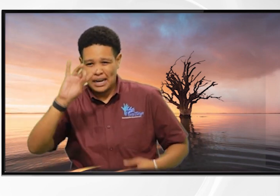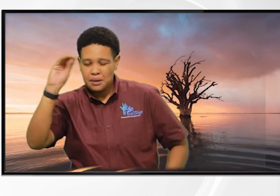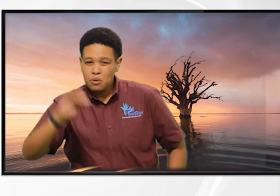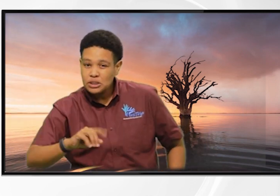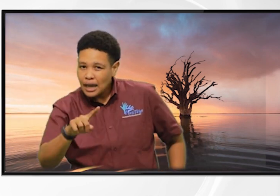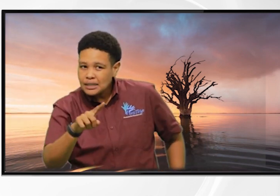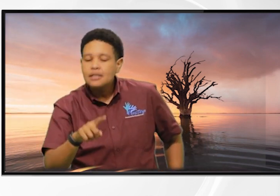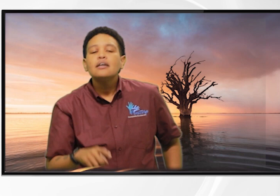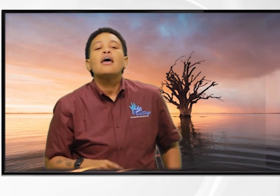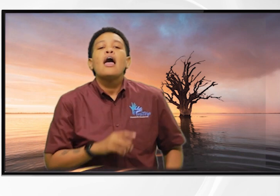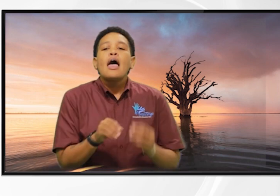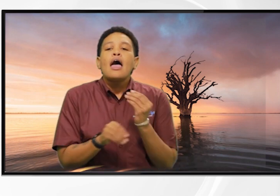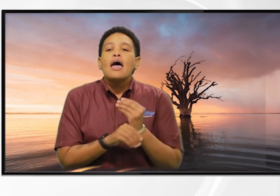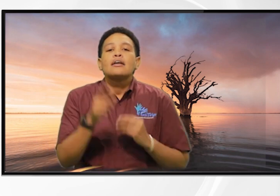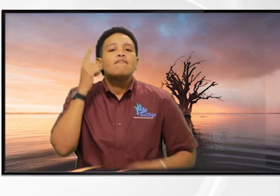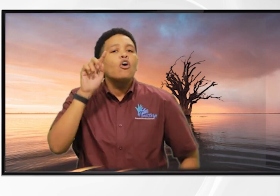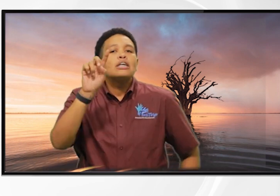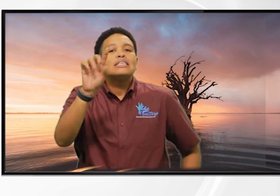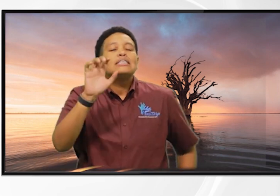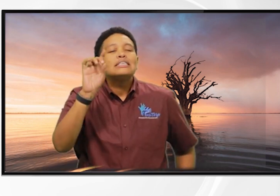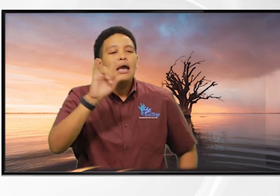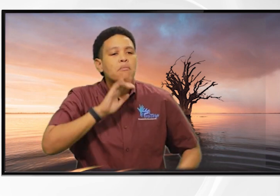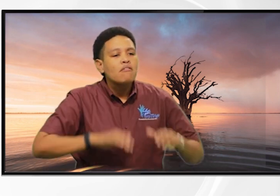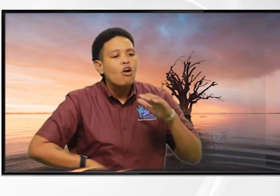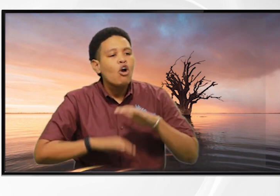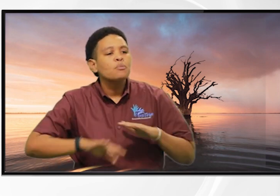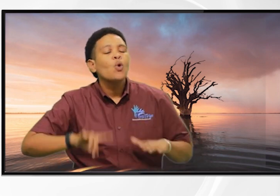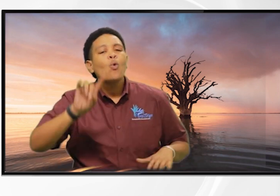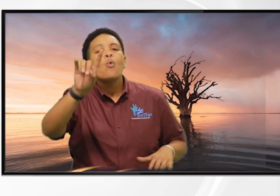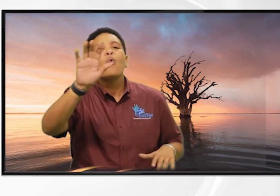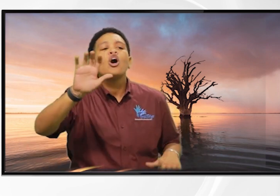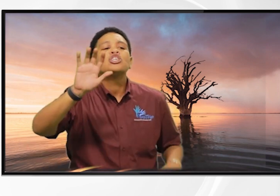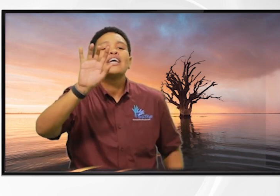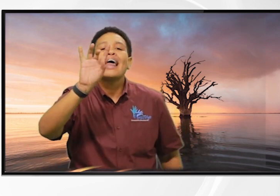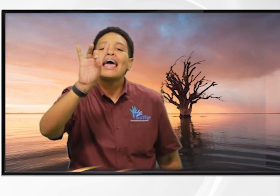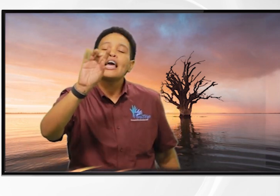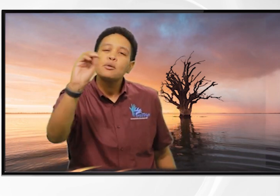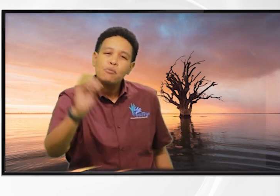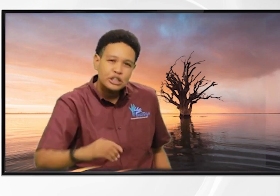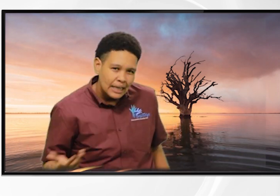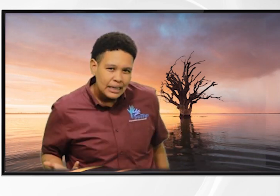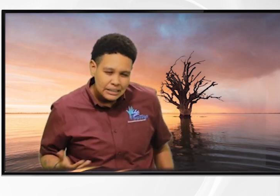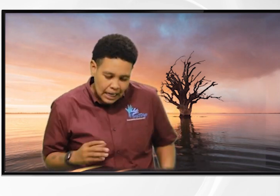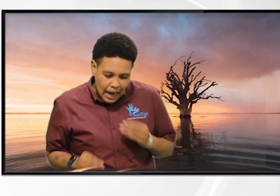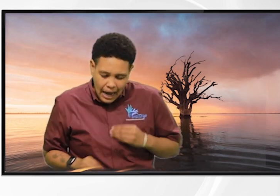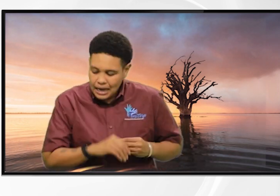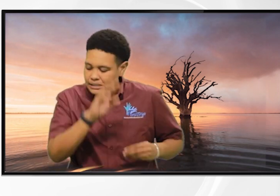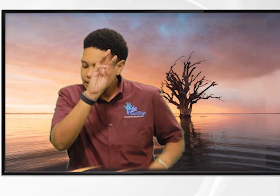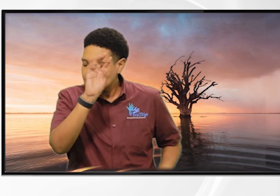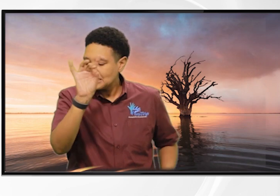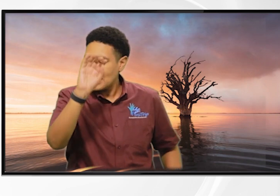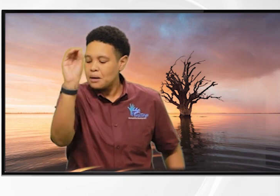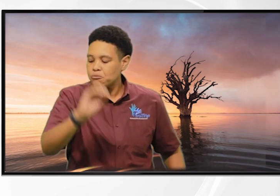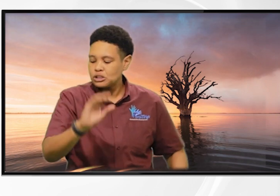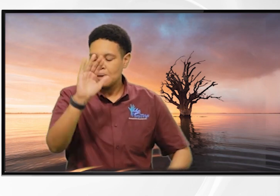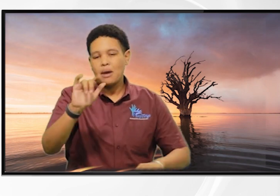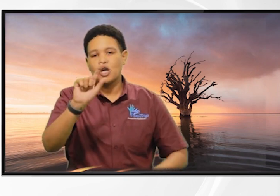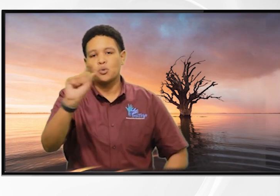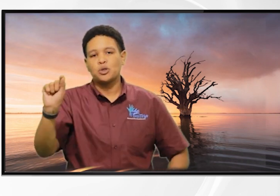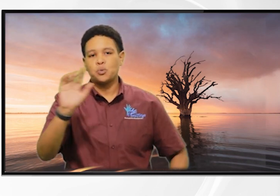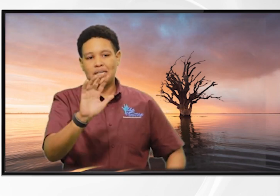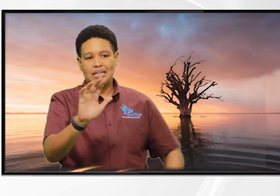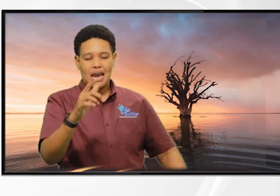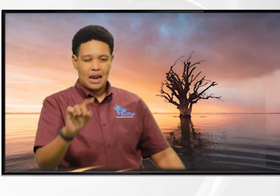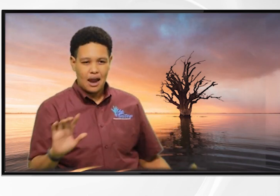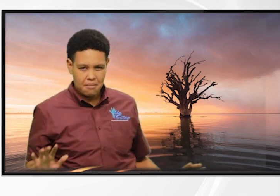48%, and for December of up to 108% and 68% by the